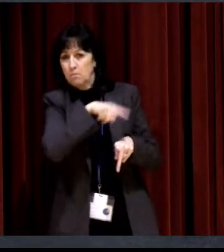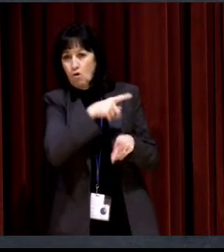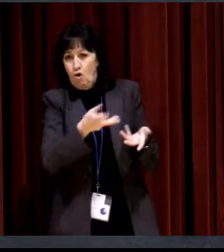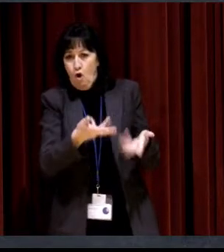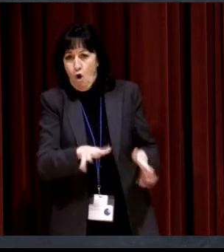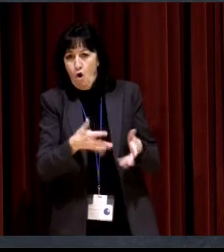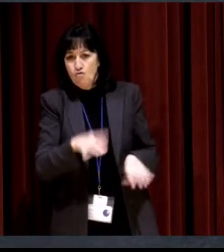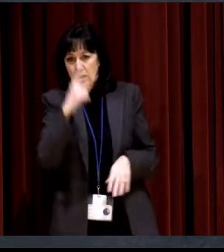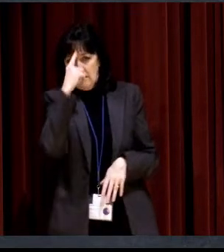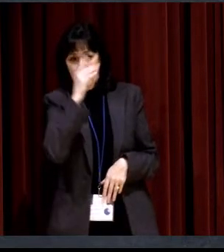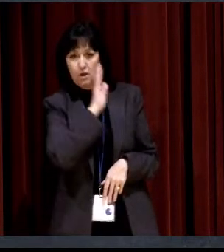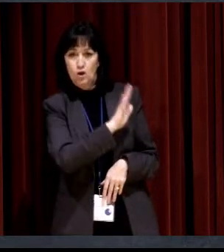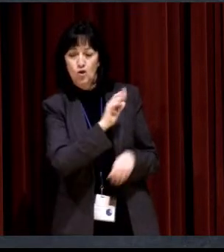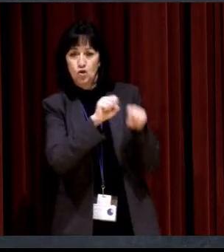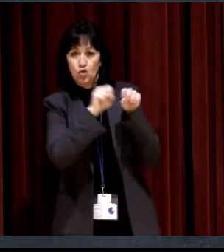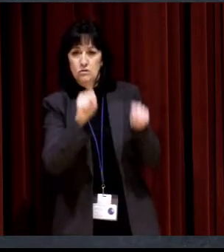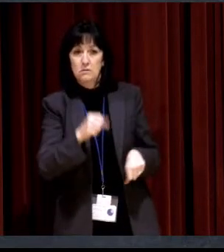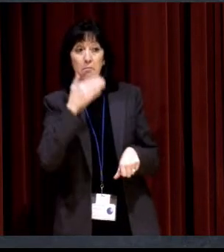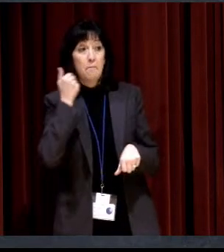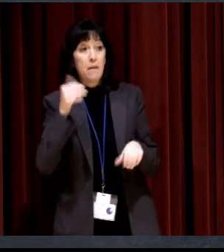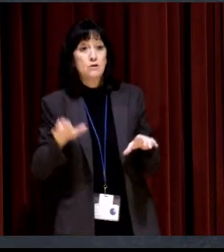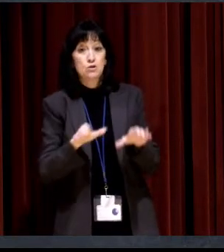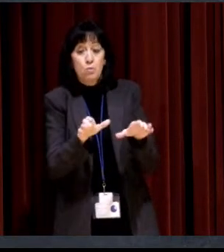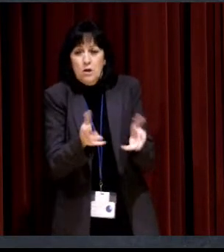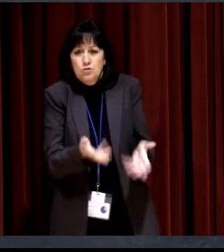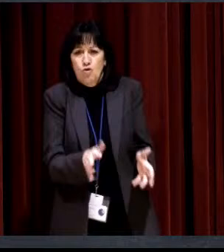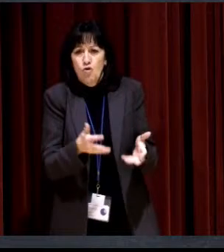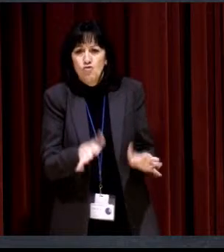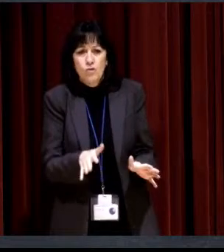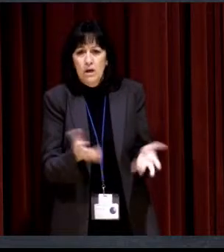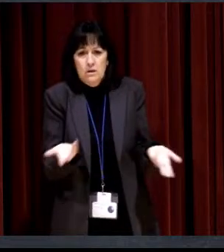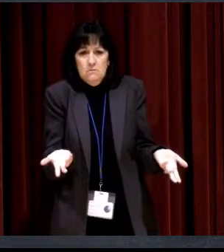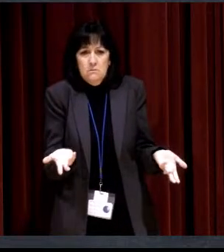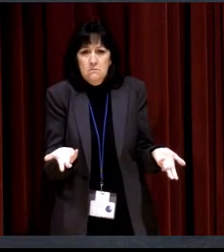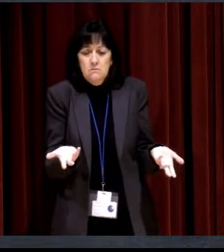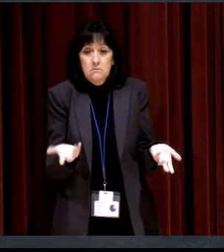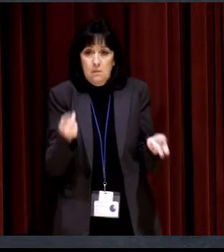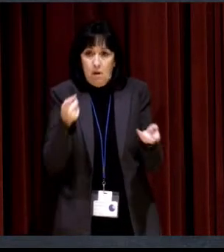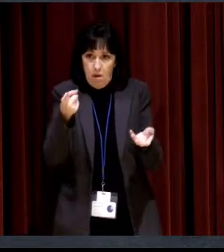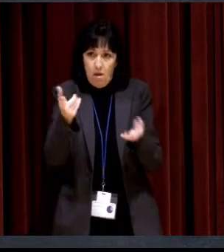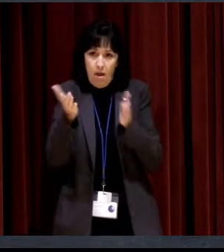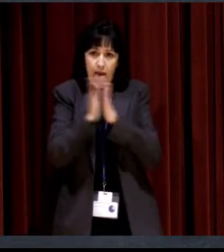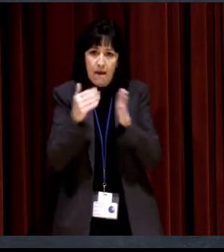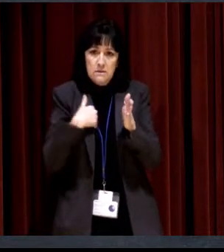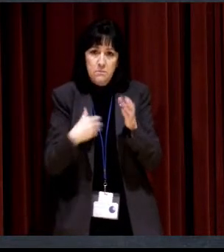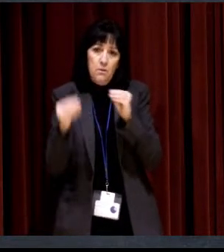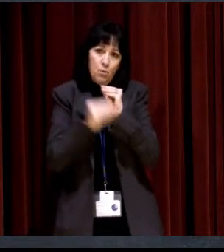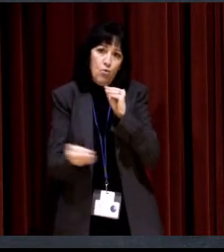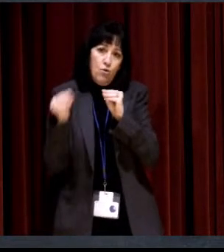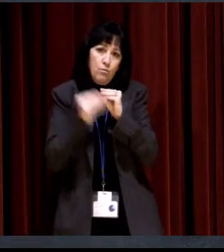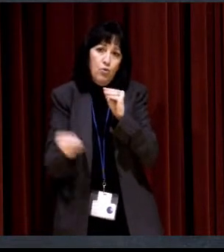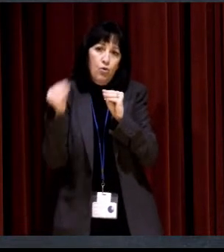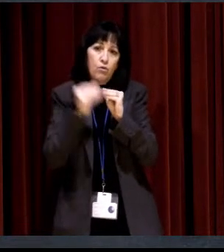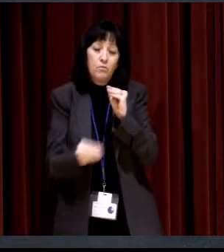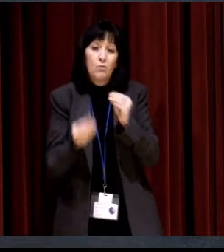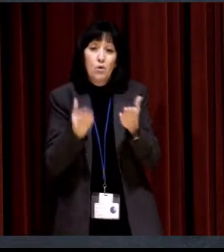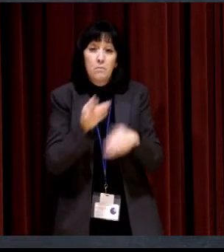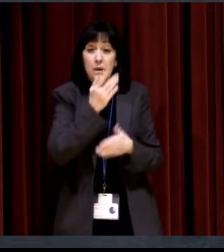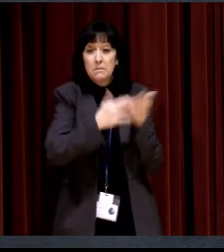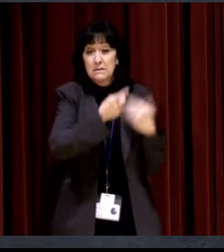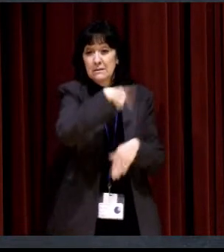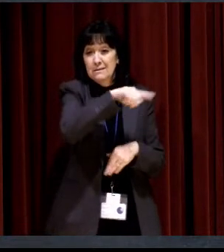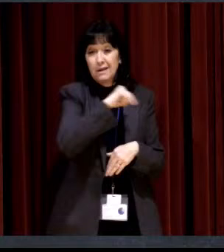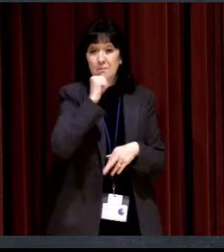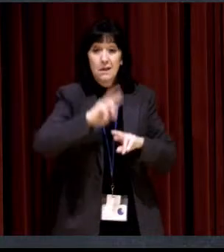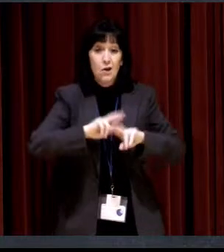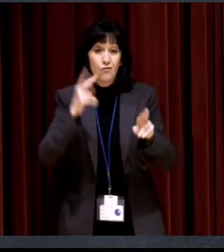they decide as a school board, this is not for them, I just want to know what comes next. So I understand that Yeah, you're maybe not ready for that, though. I guess